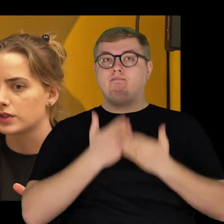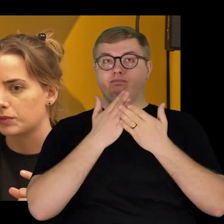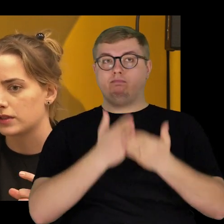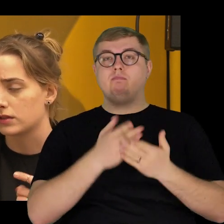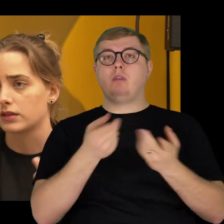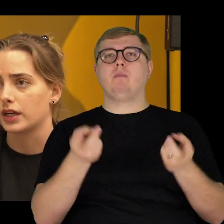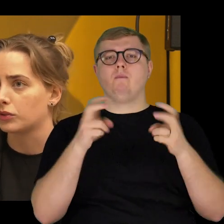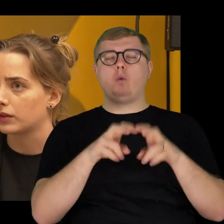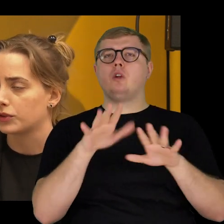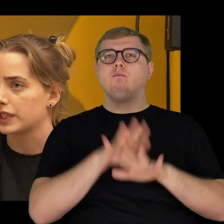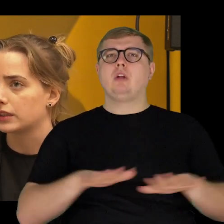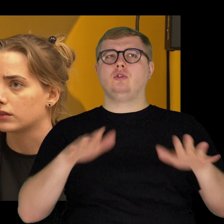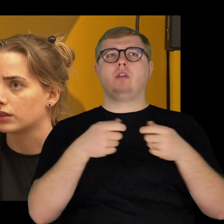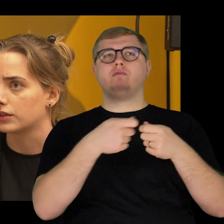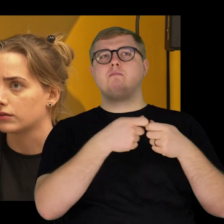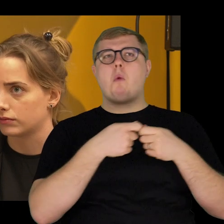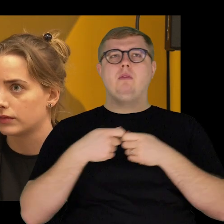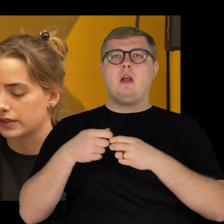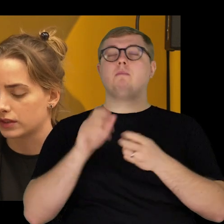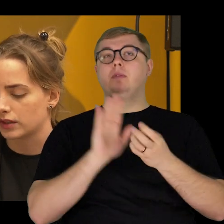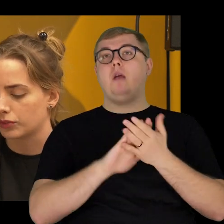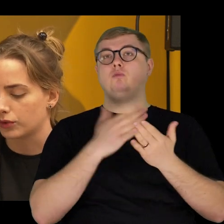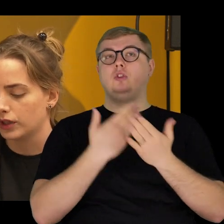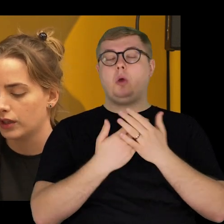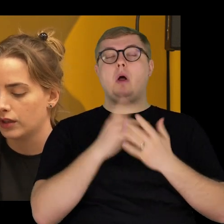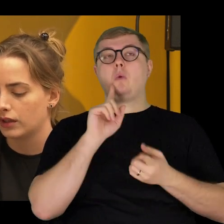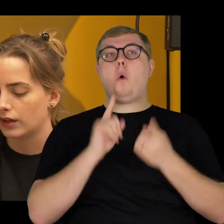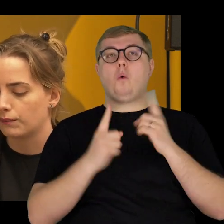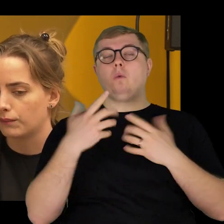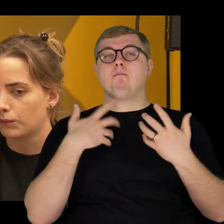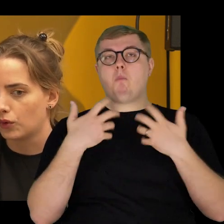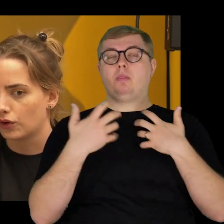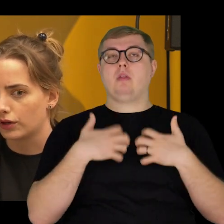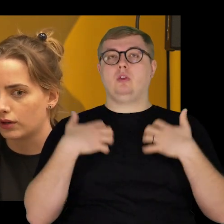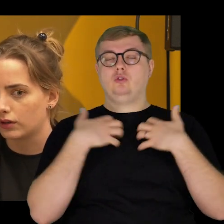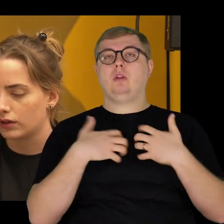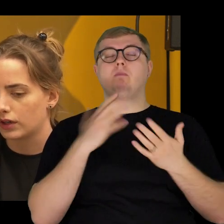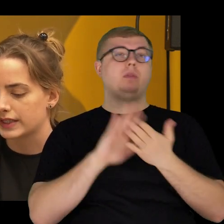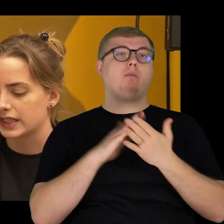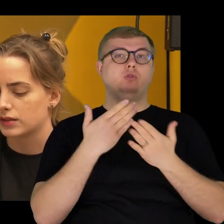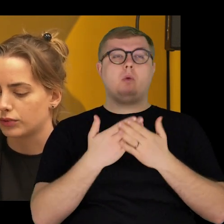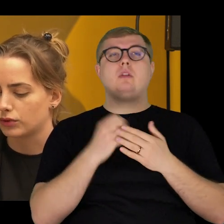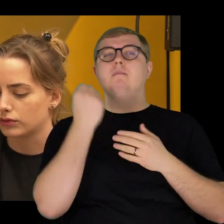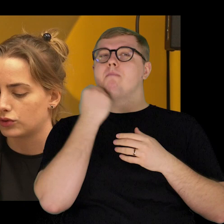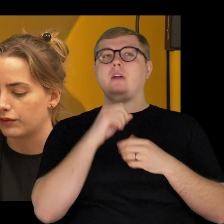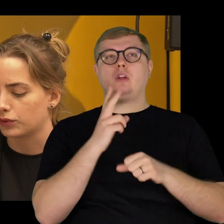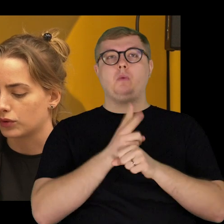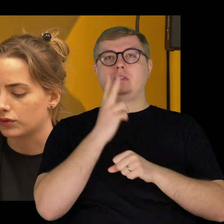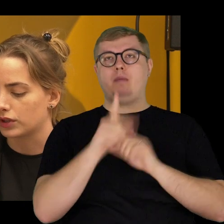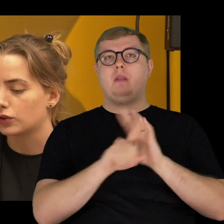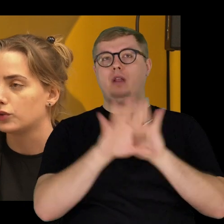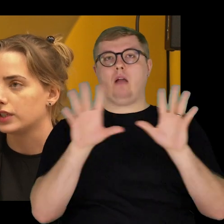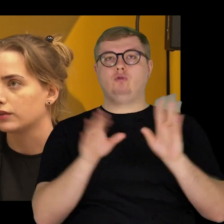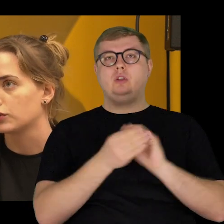common spaces, like botanical garden as an example, more accessible to